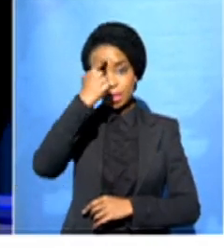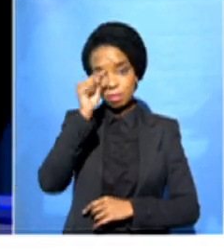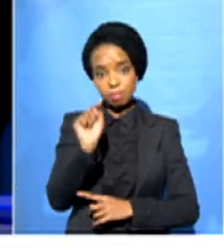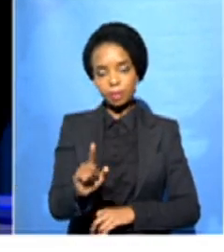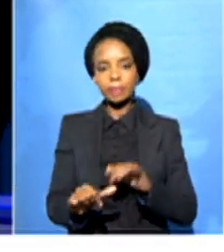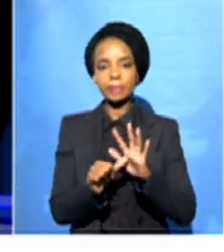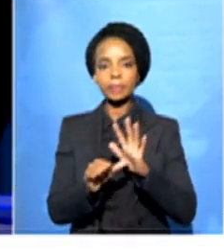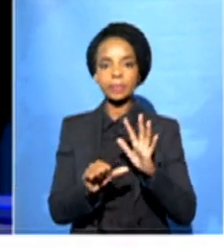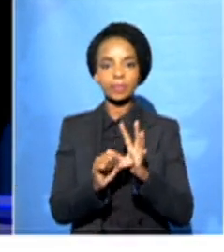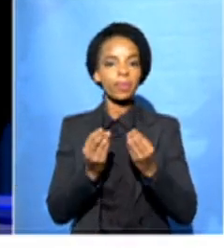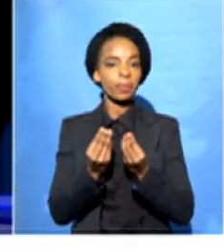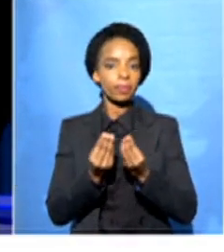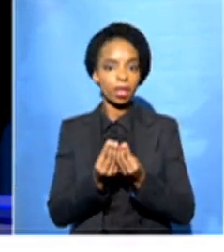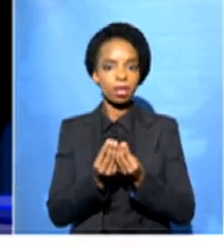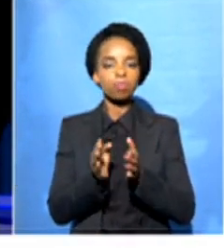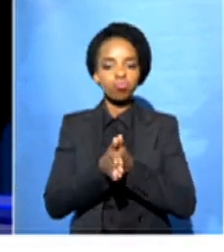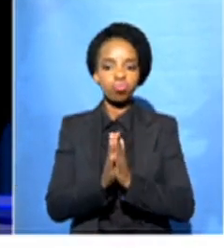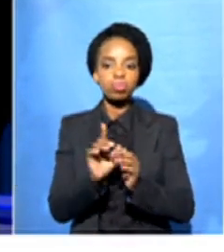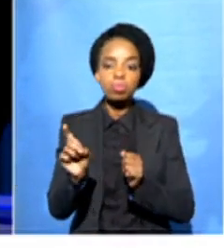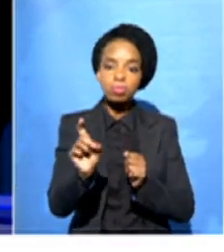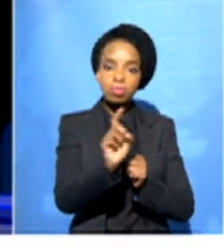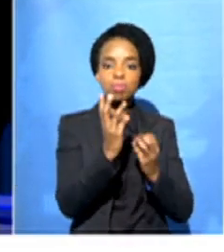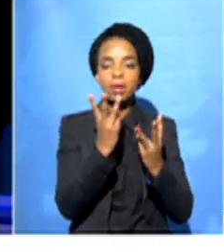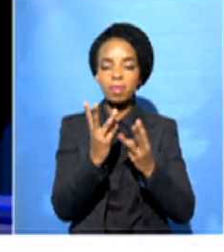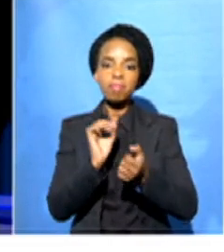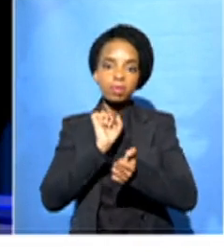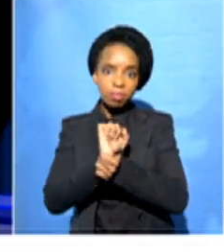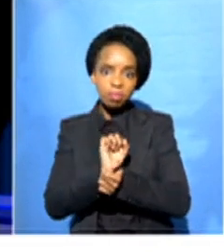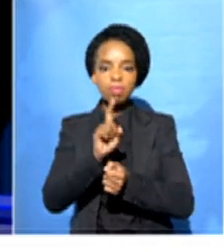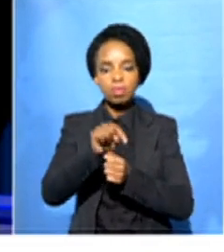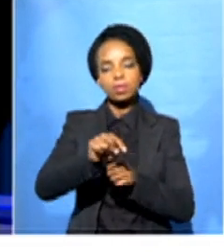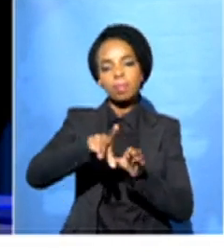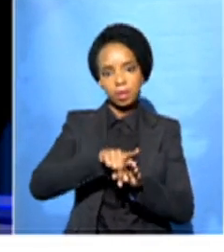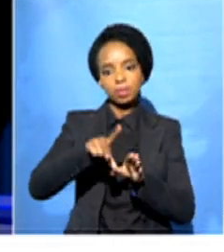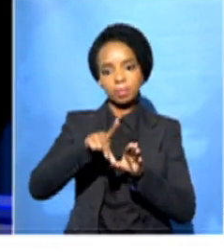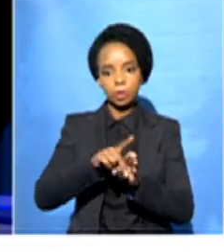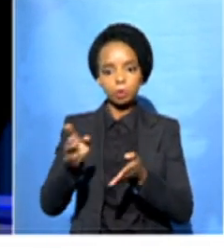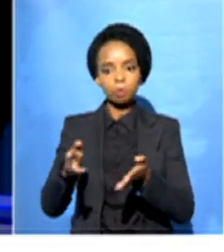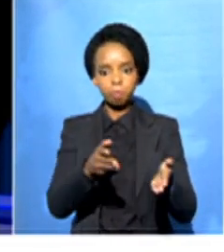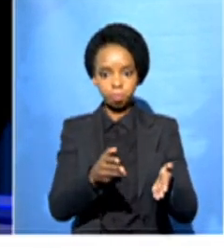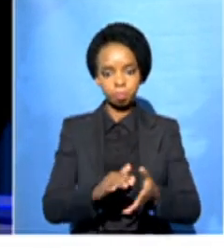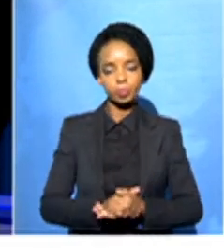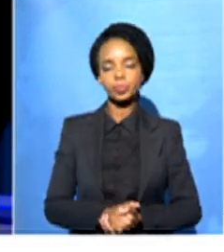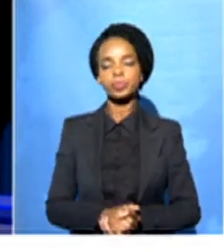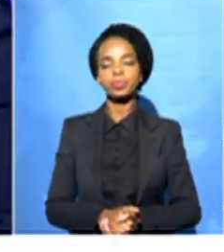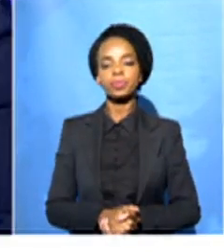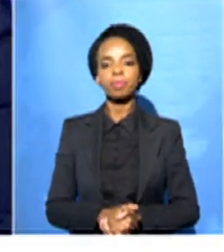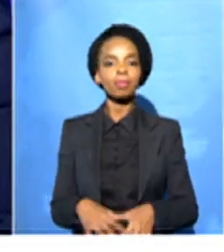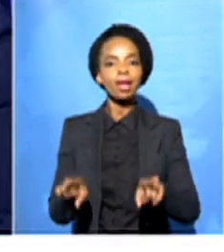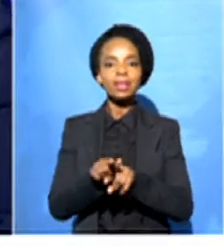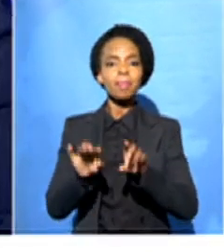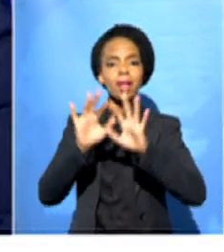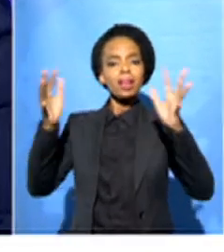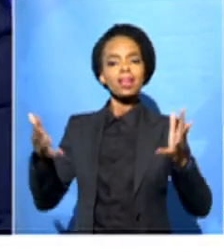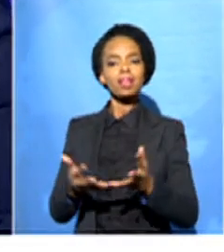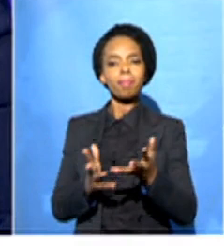to invite prisoners to participate in this very important moment. It also speaks into the global conversation where